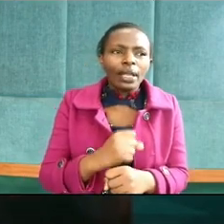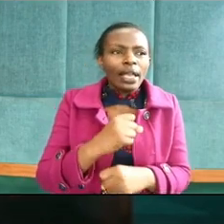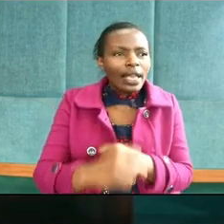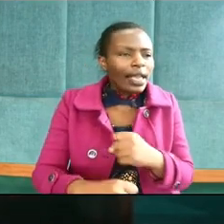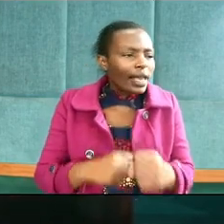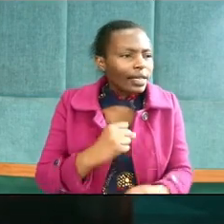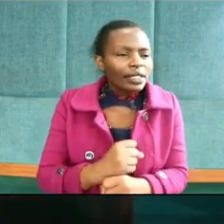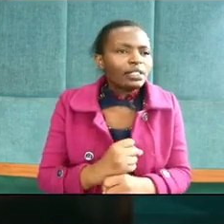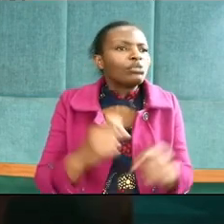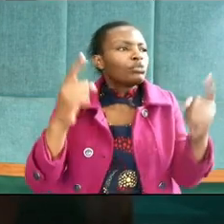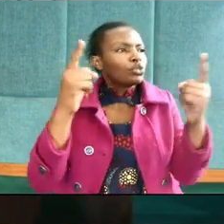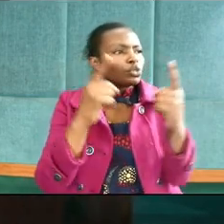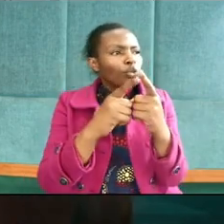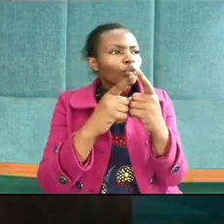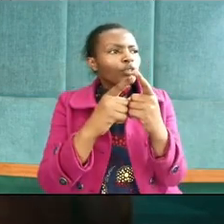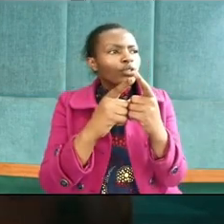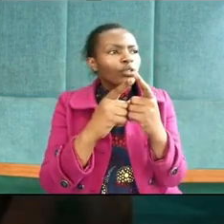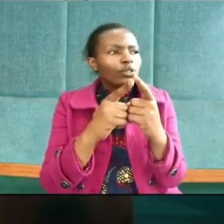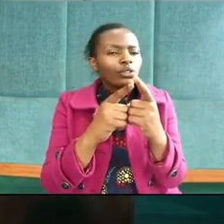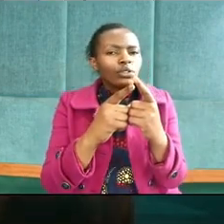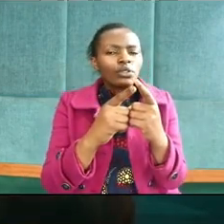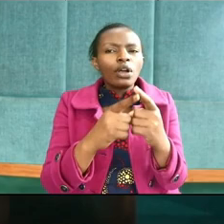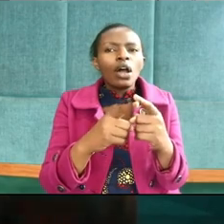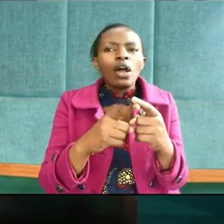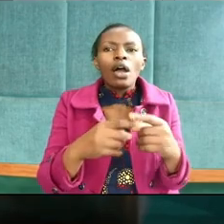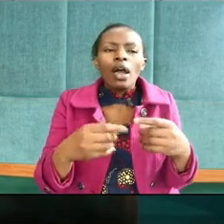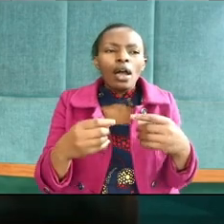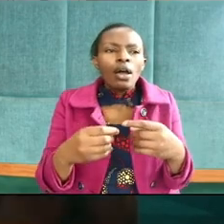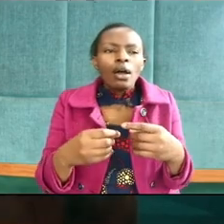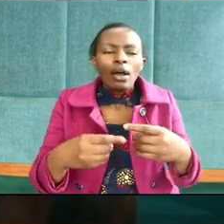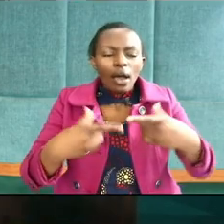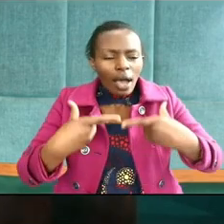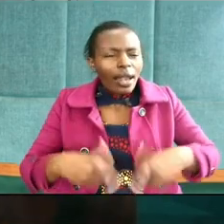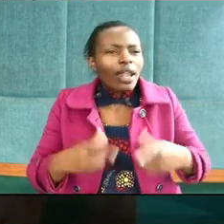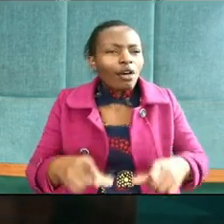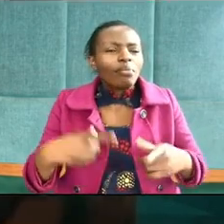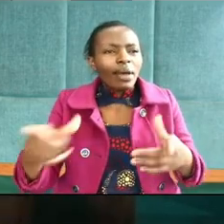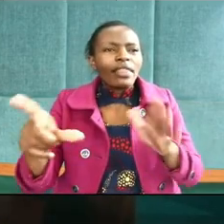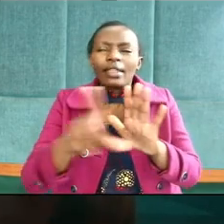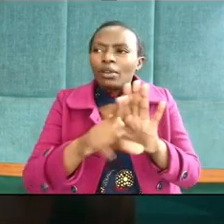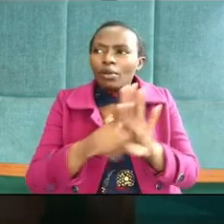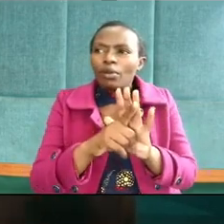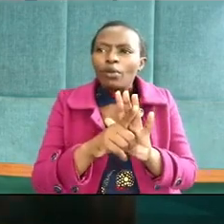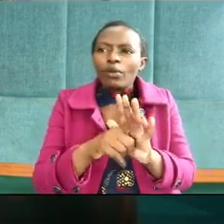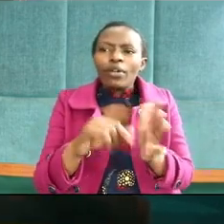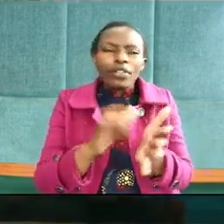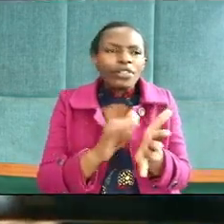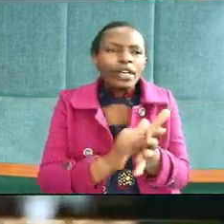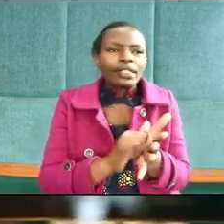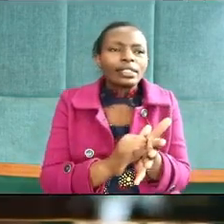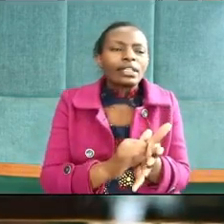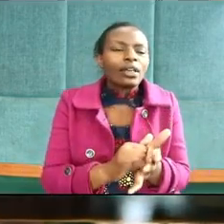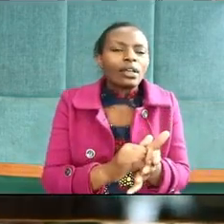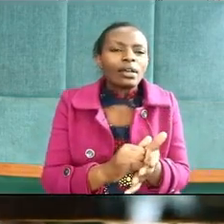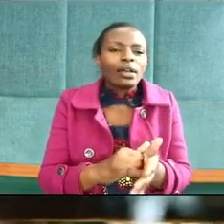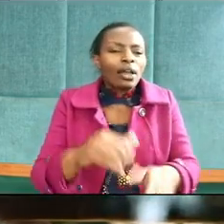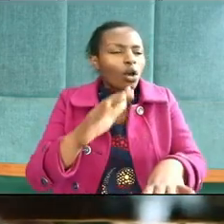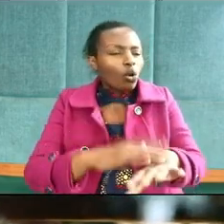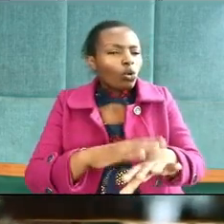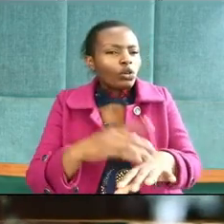to legally and anatomically and physiologically capable of